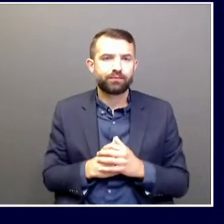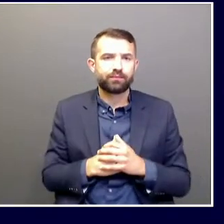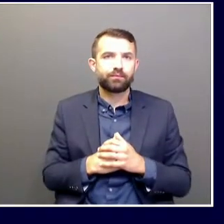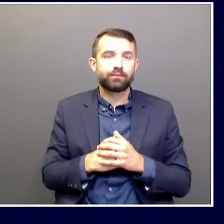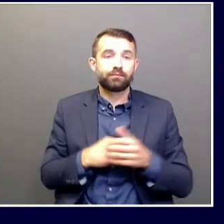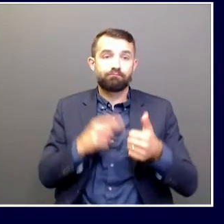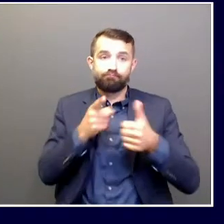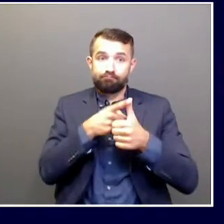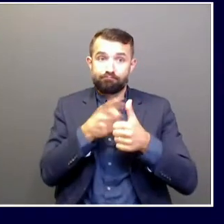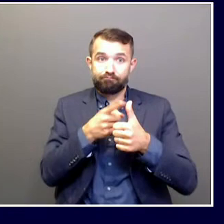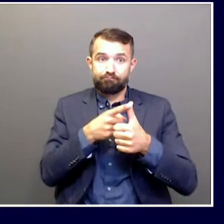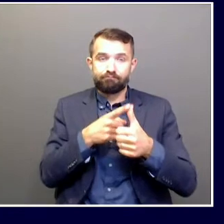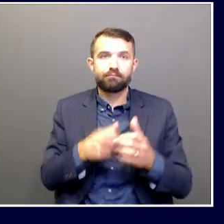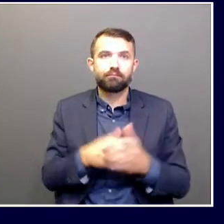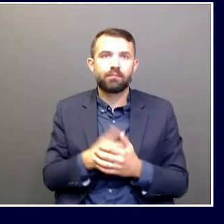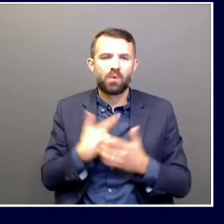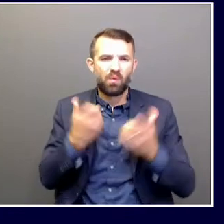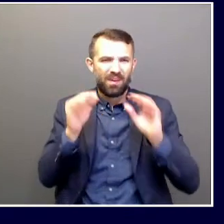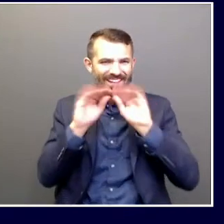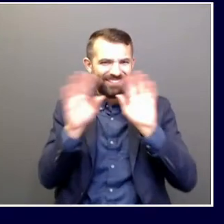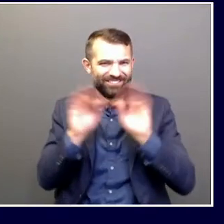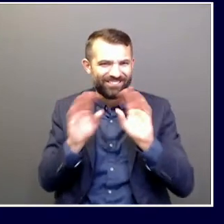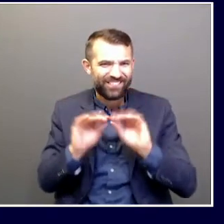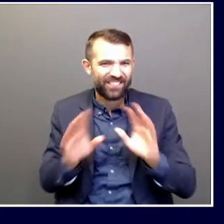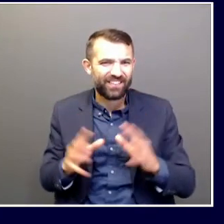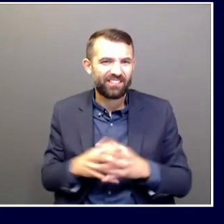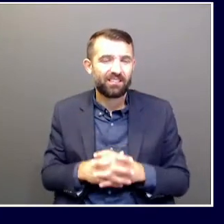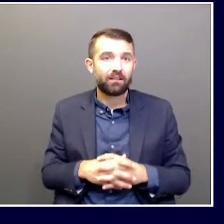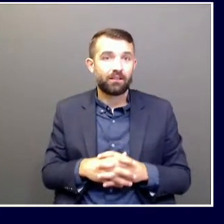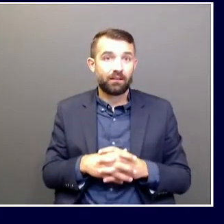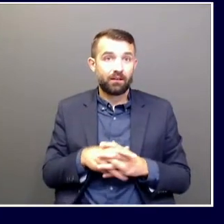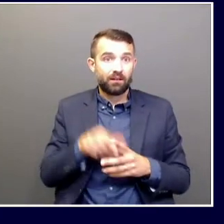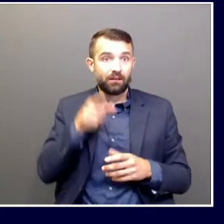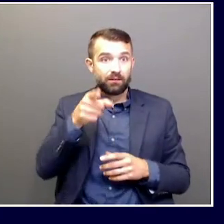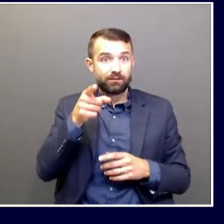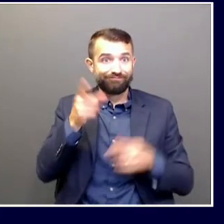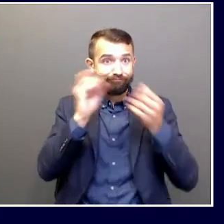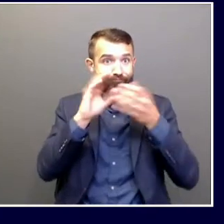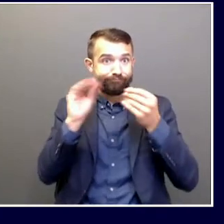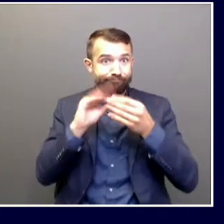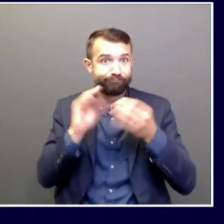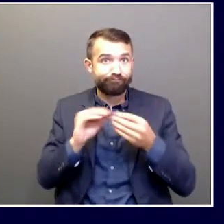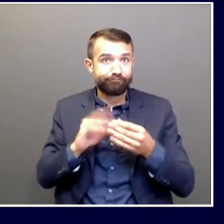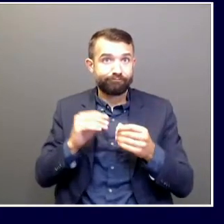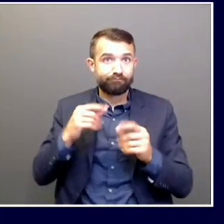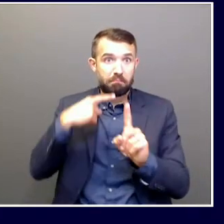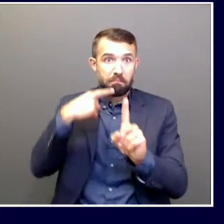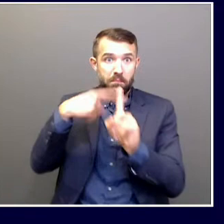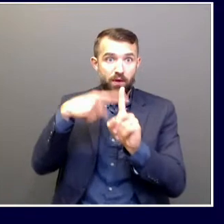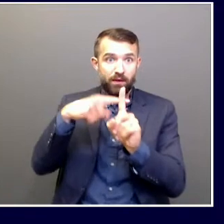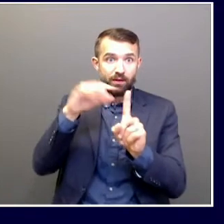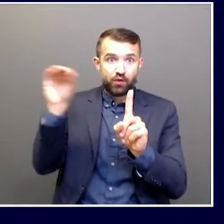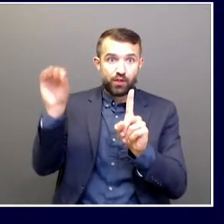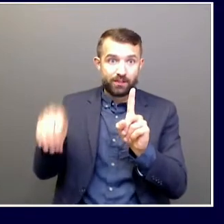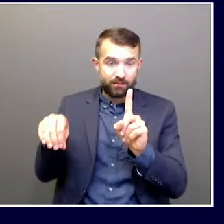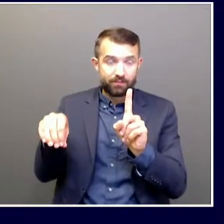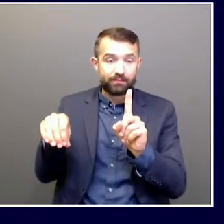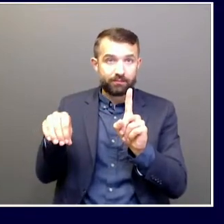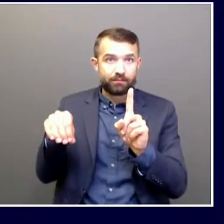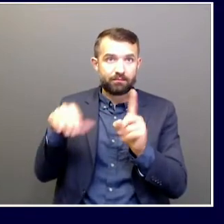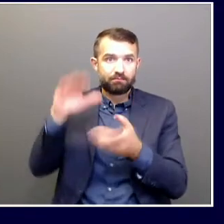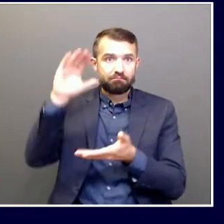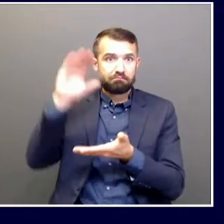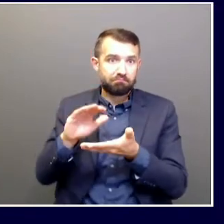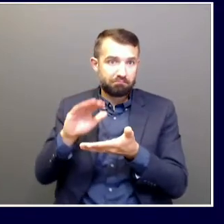question. I know you said that the positivity rate has gone down to 4.45%